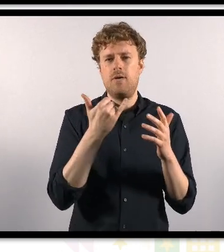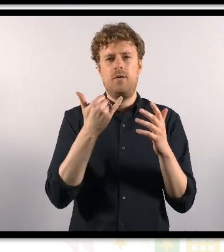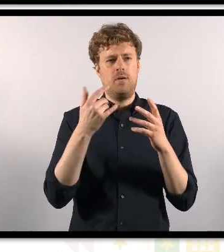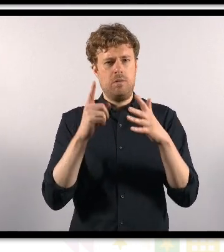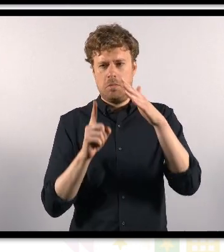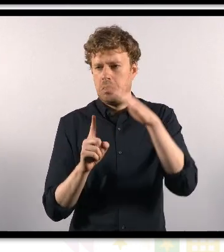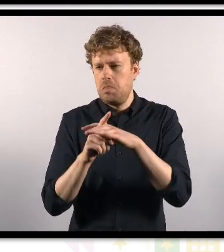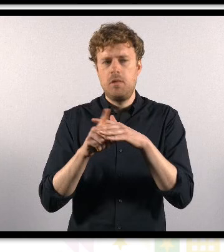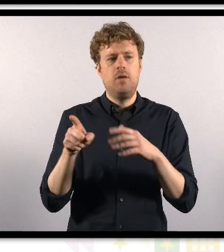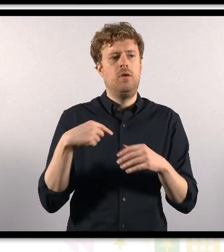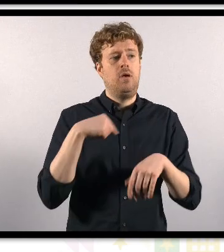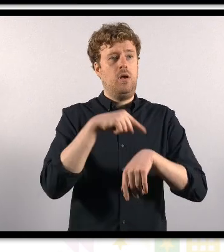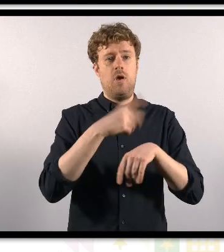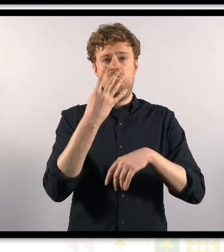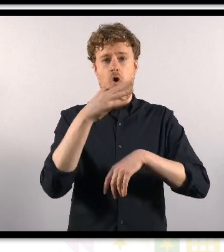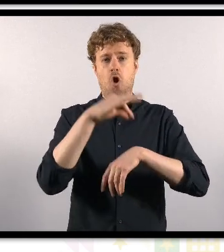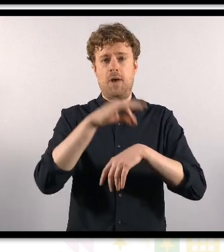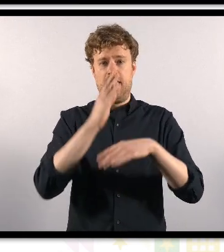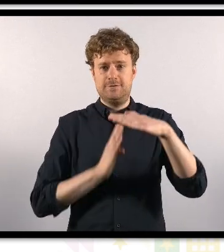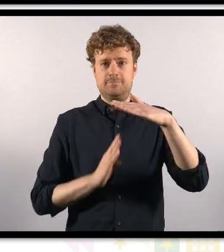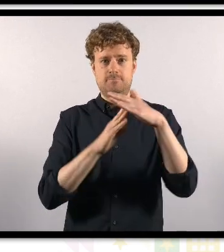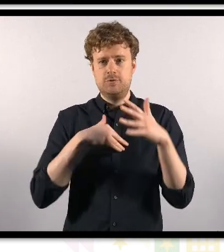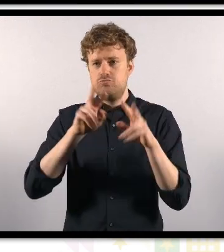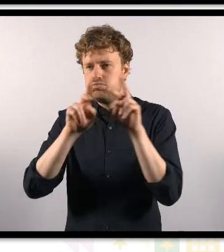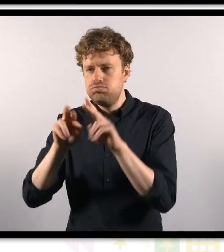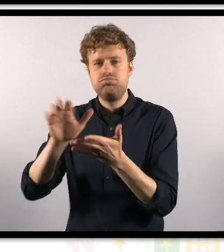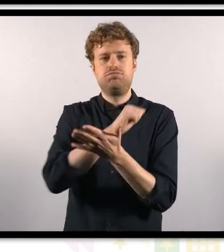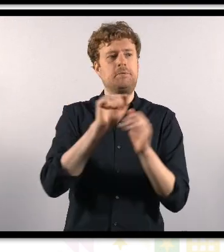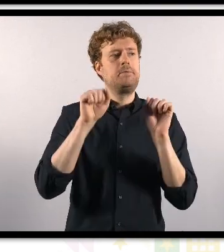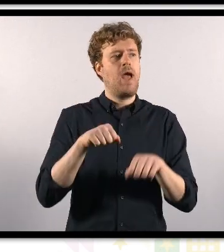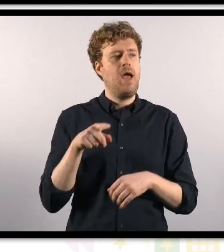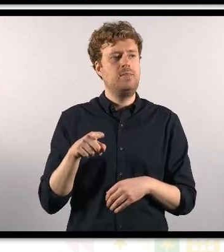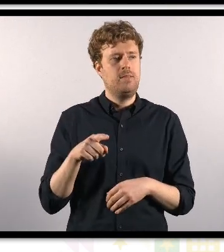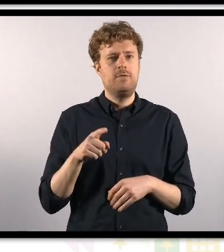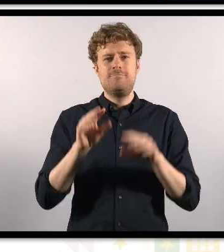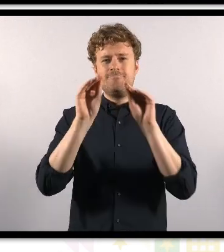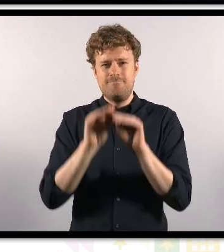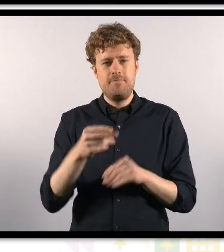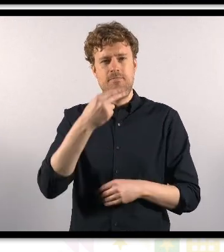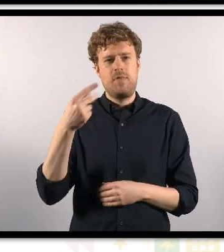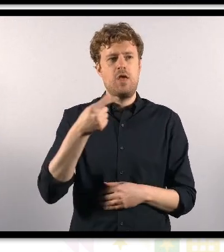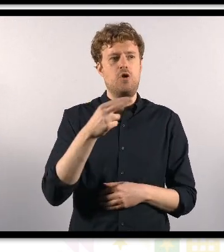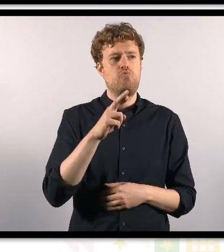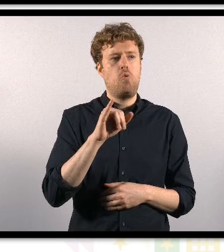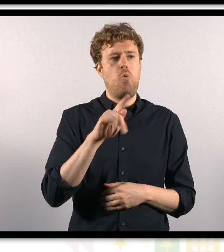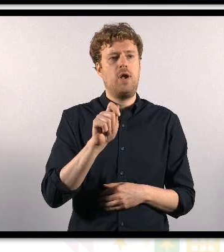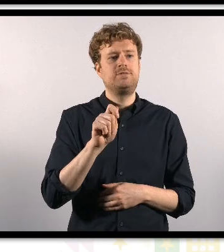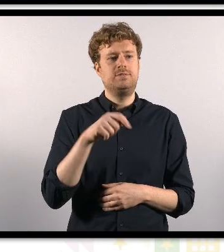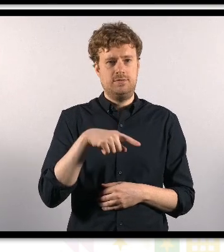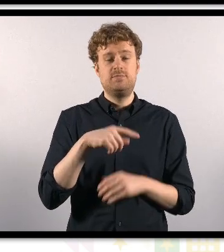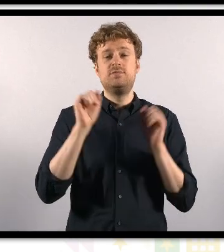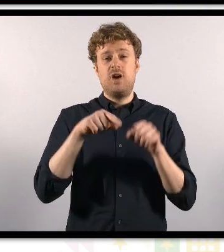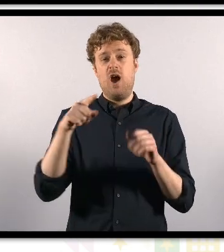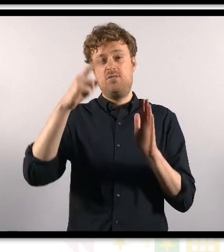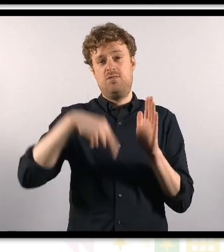KPI. And we did simple auto remediation. Say there is a bad pod that's there. If you're able to identify that outlier,